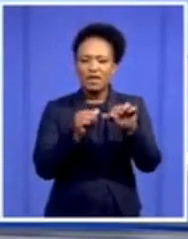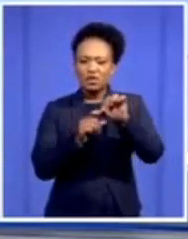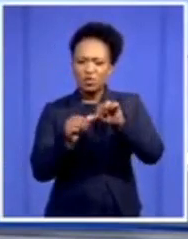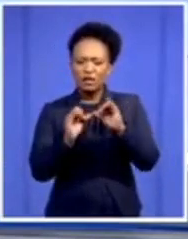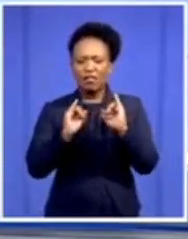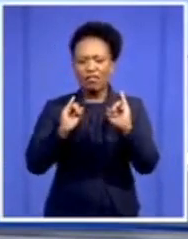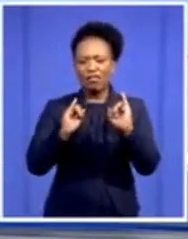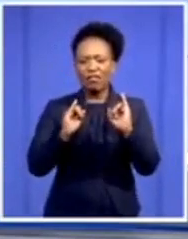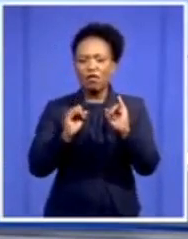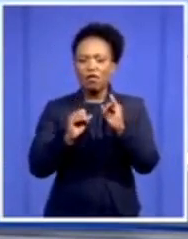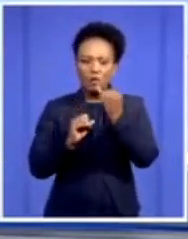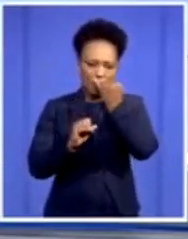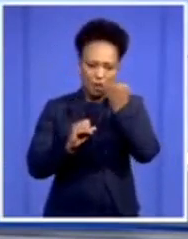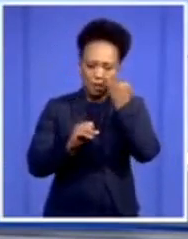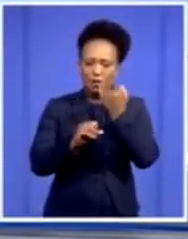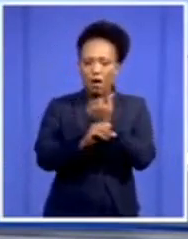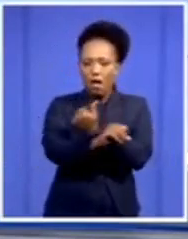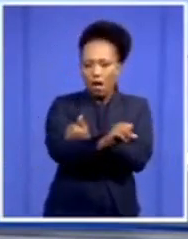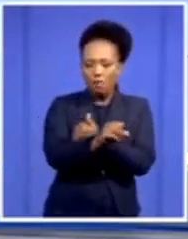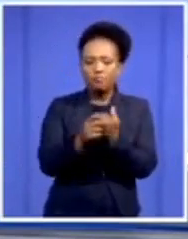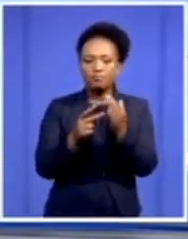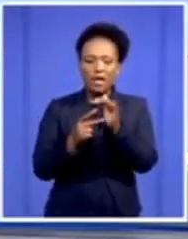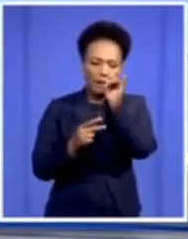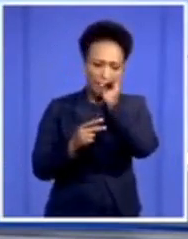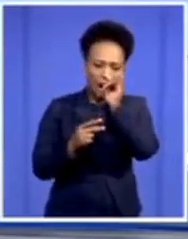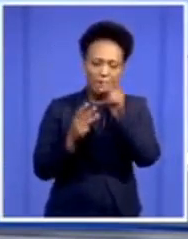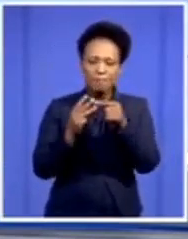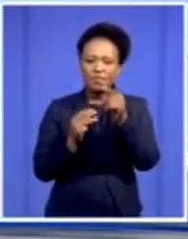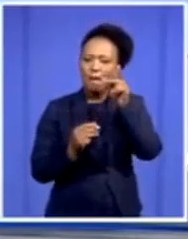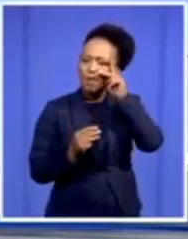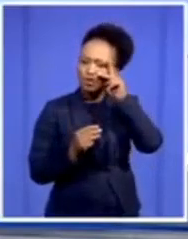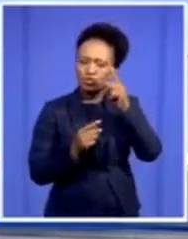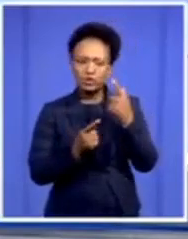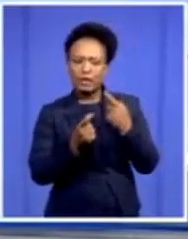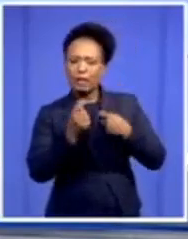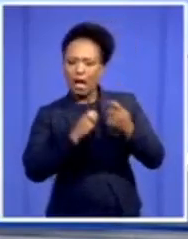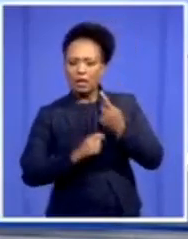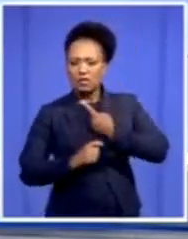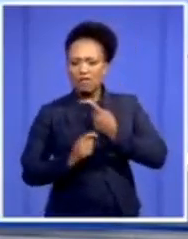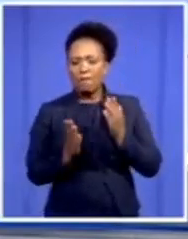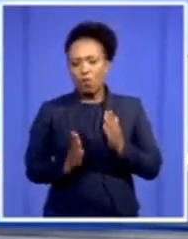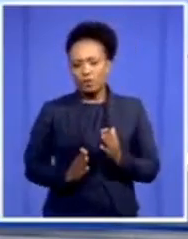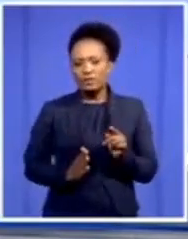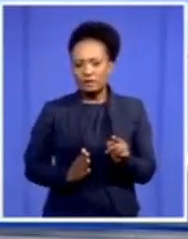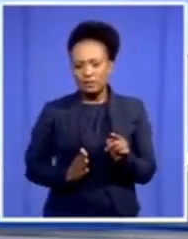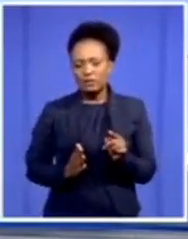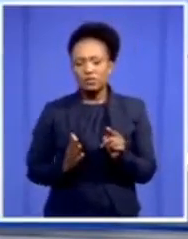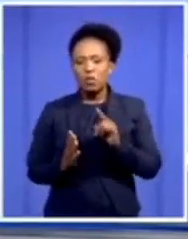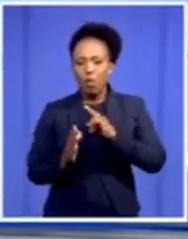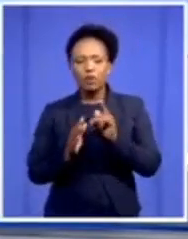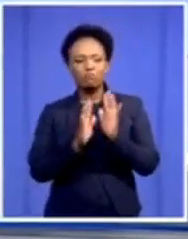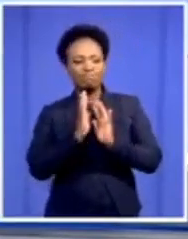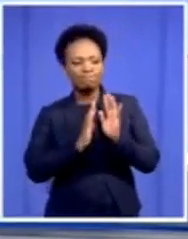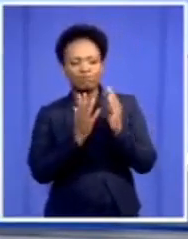and prostitution. The business chamber hopes that today's budget speech will speak to measures that will make it easy for informal sector